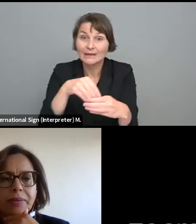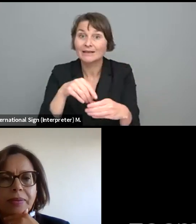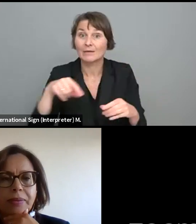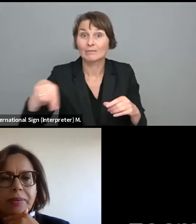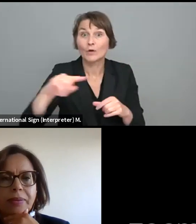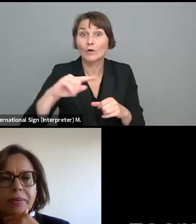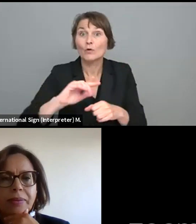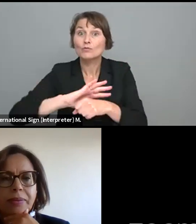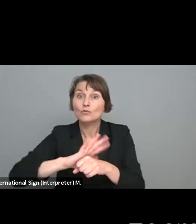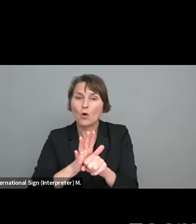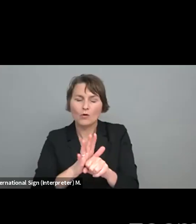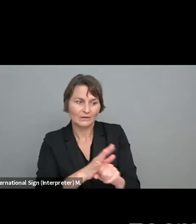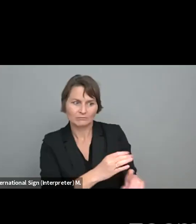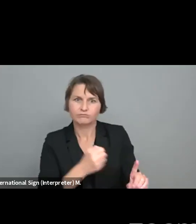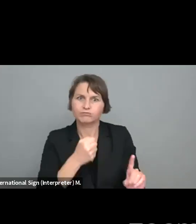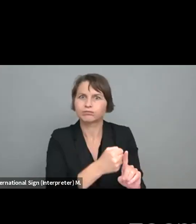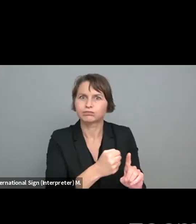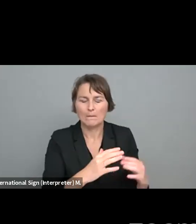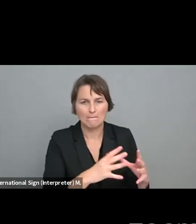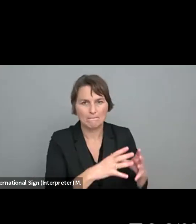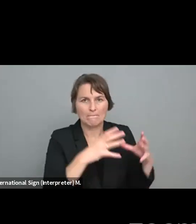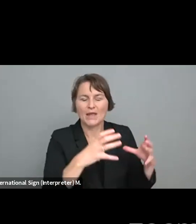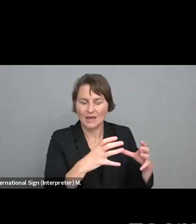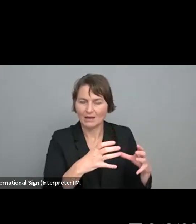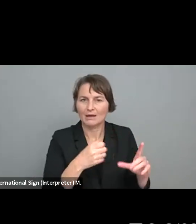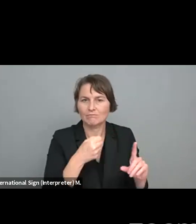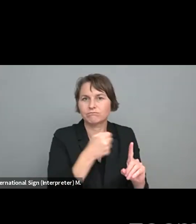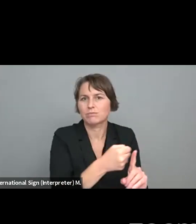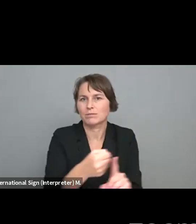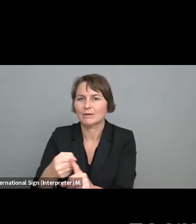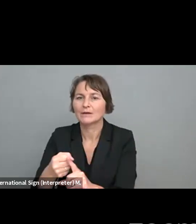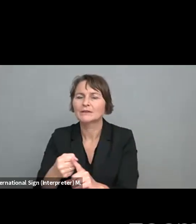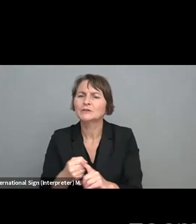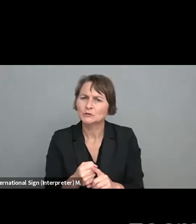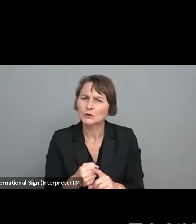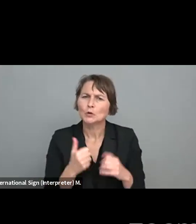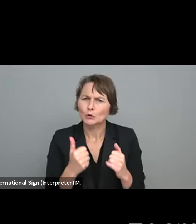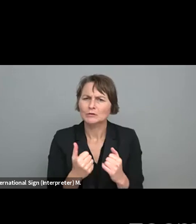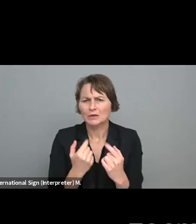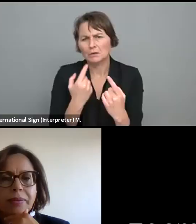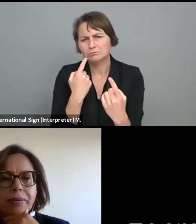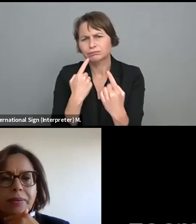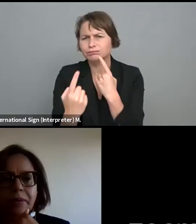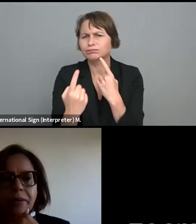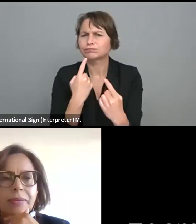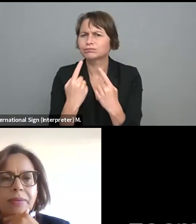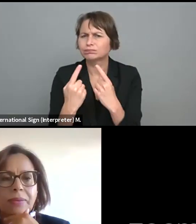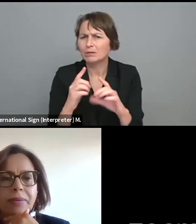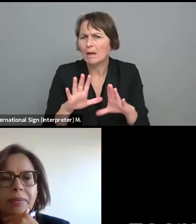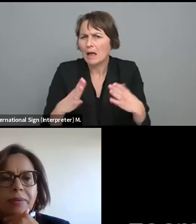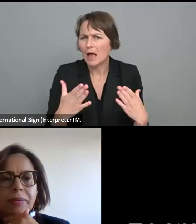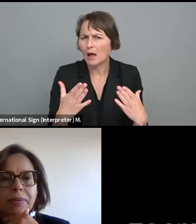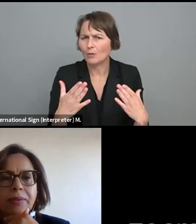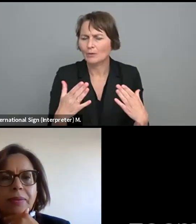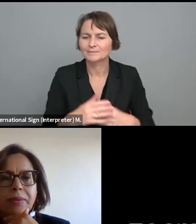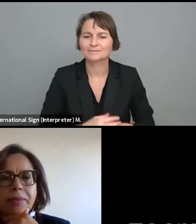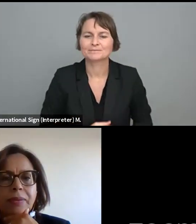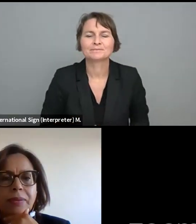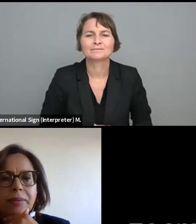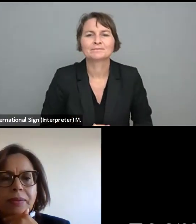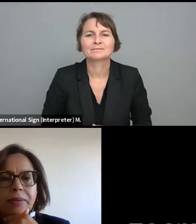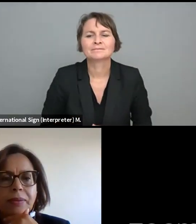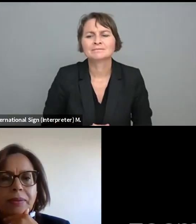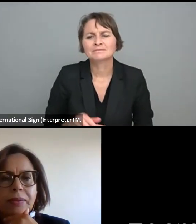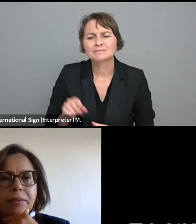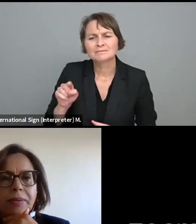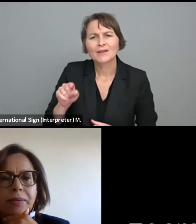having real conversations about what that looks like. I also just want to pull in a comment here from Thandi, who says,